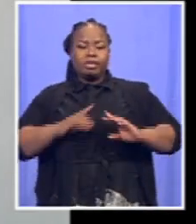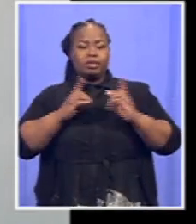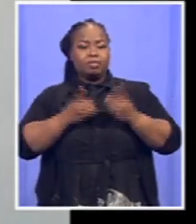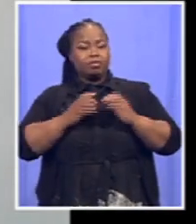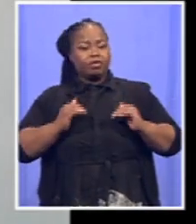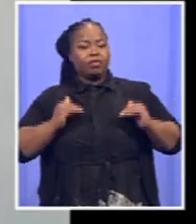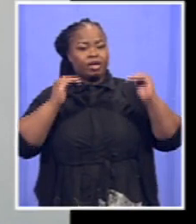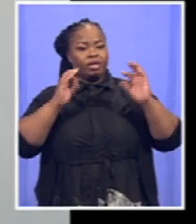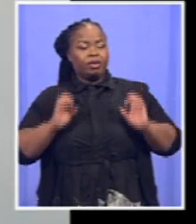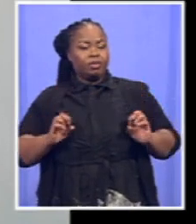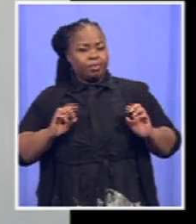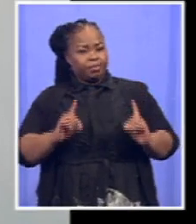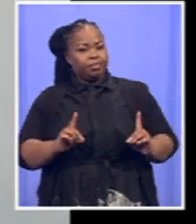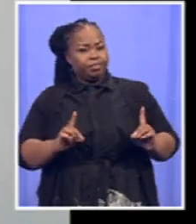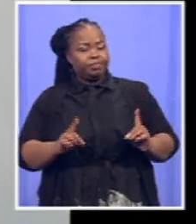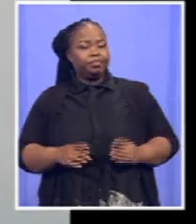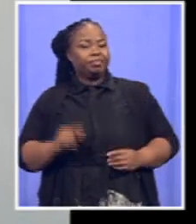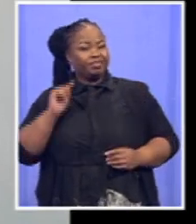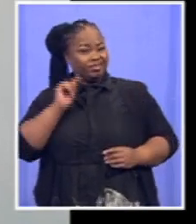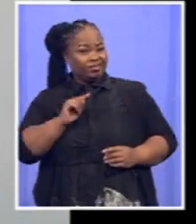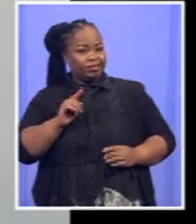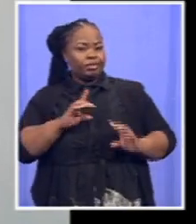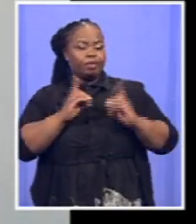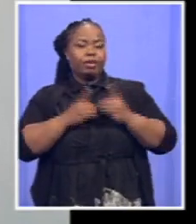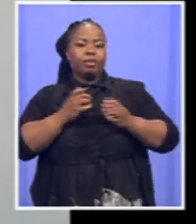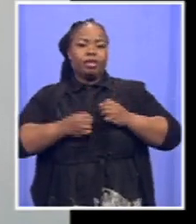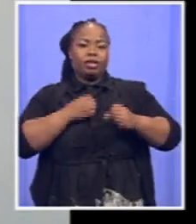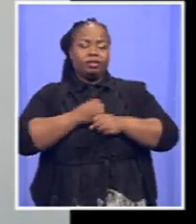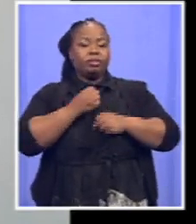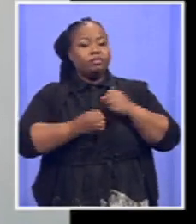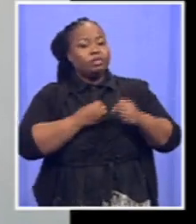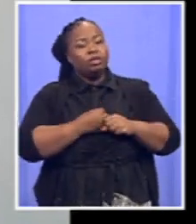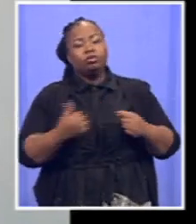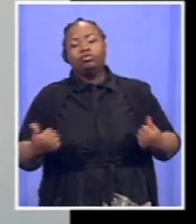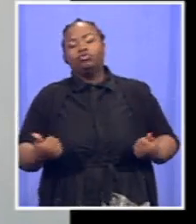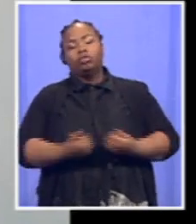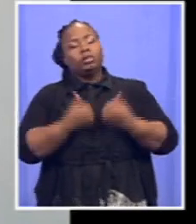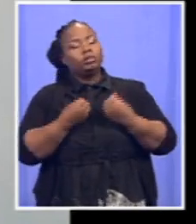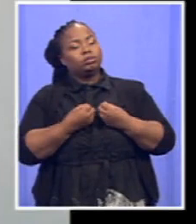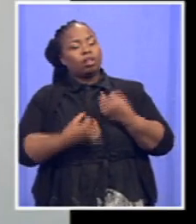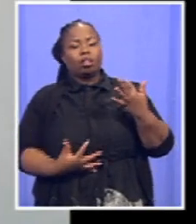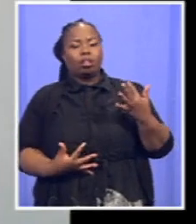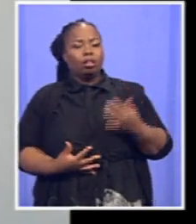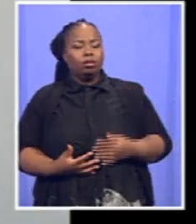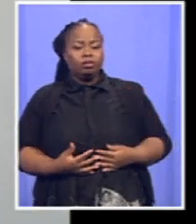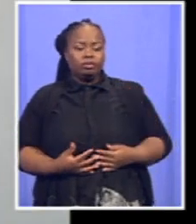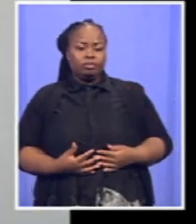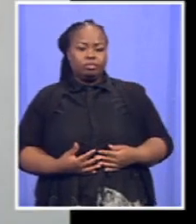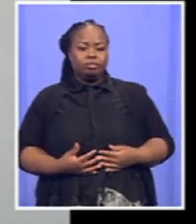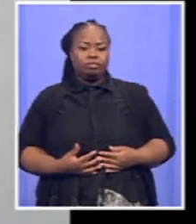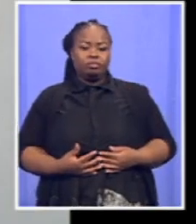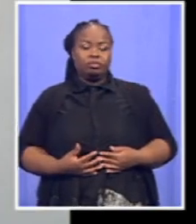Higher Education, we know that that department, every year, there are challenges, Desiree, when it comes to